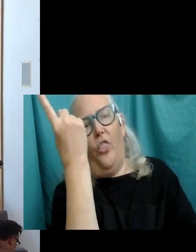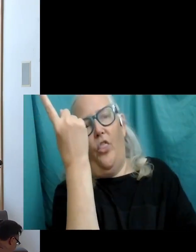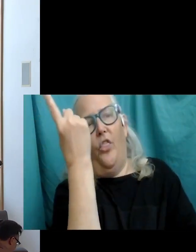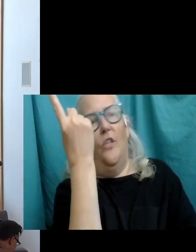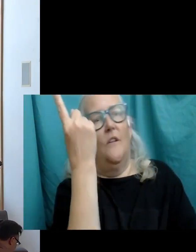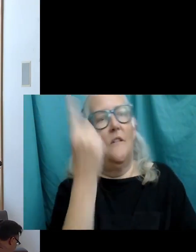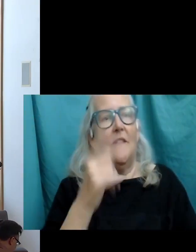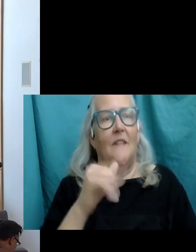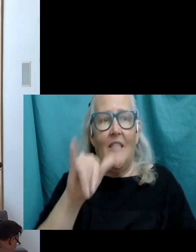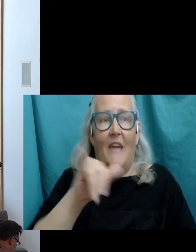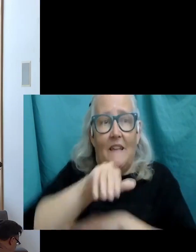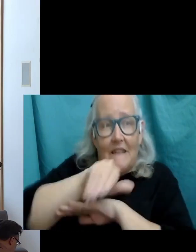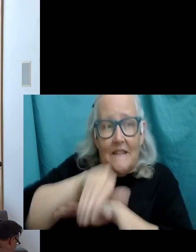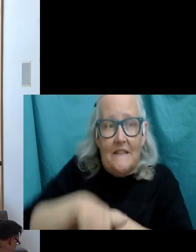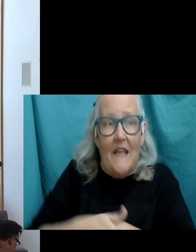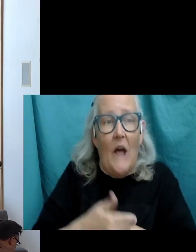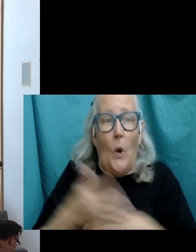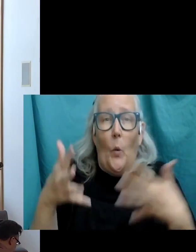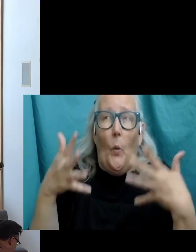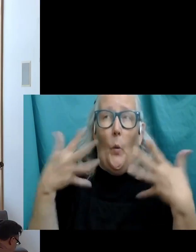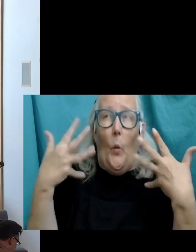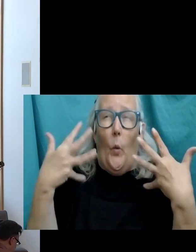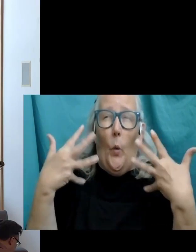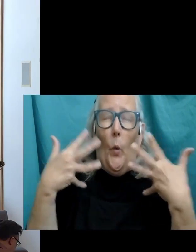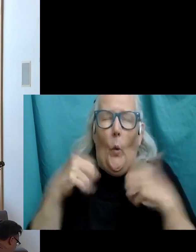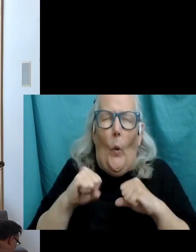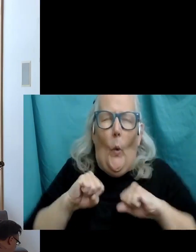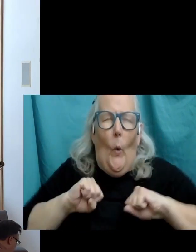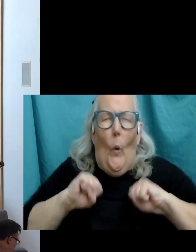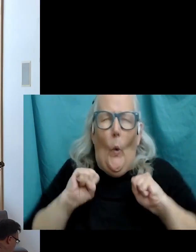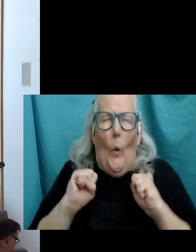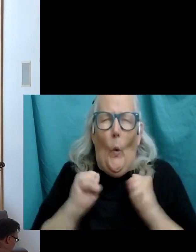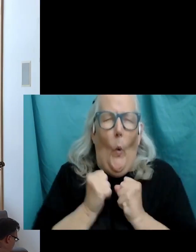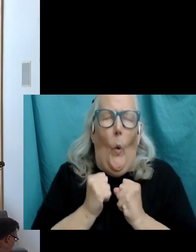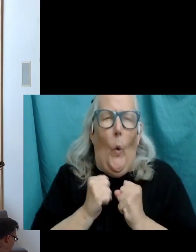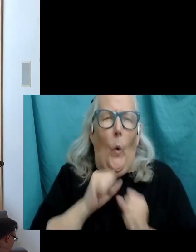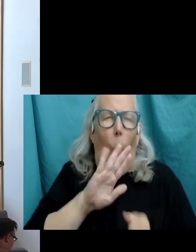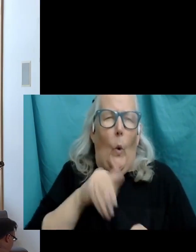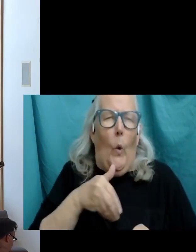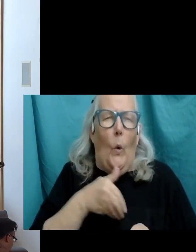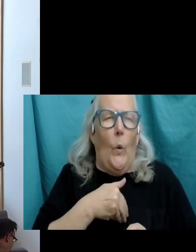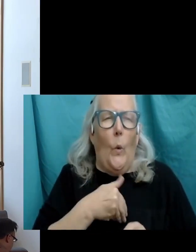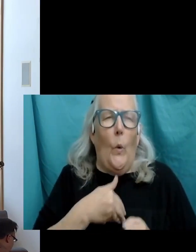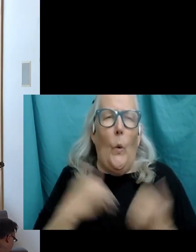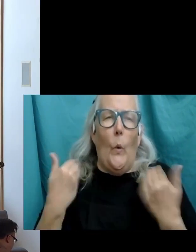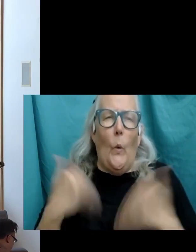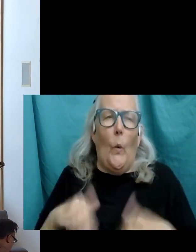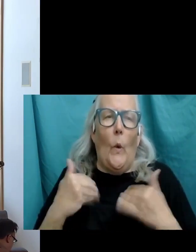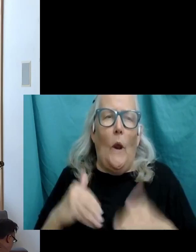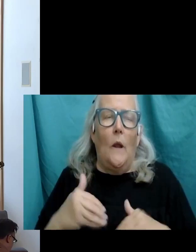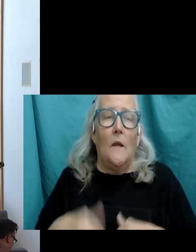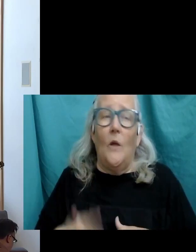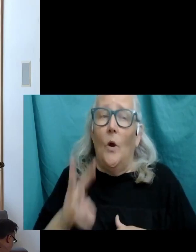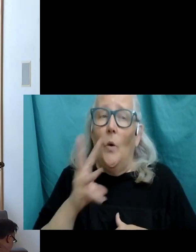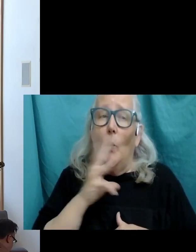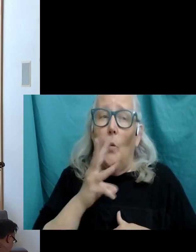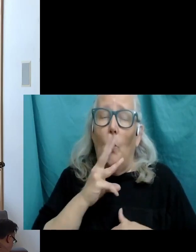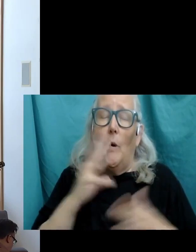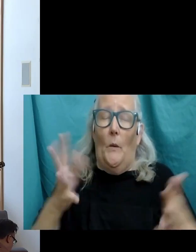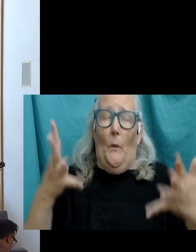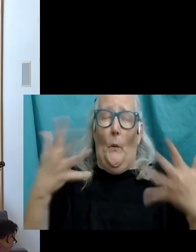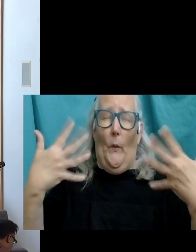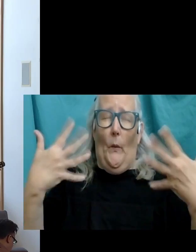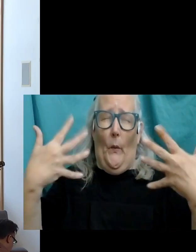wind chill me to my very soul, though the spray might sting